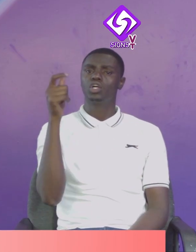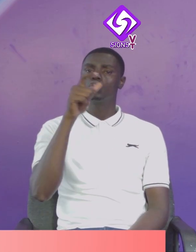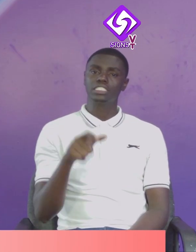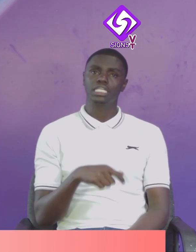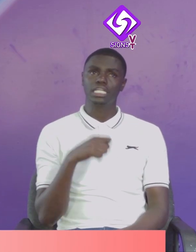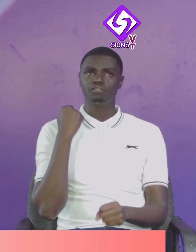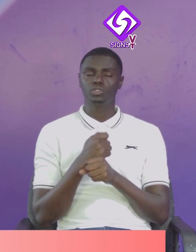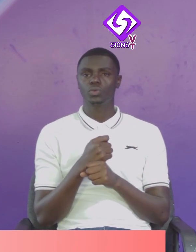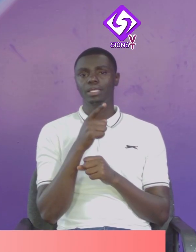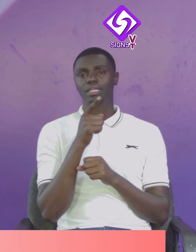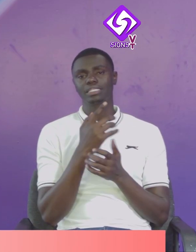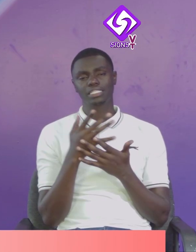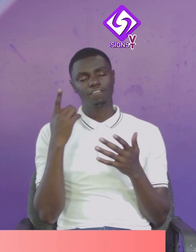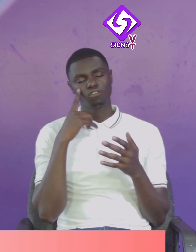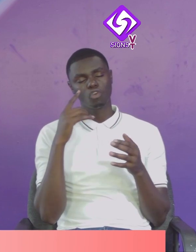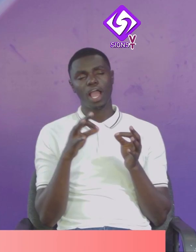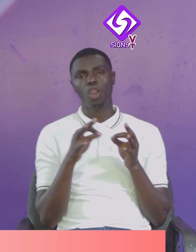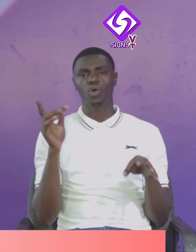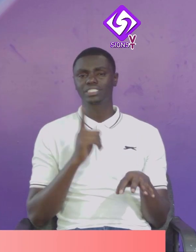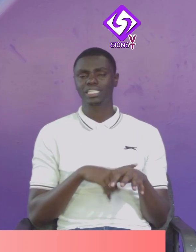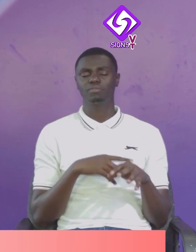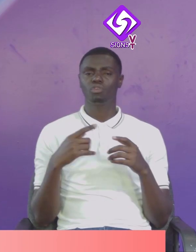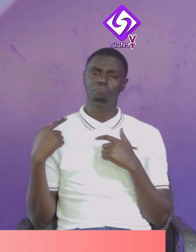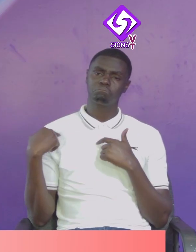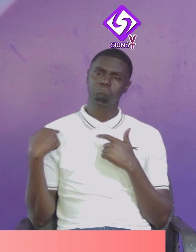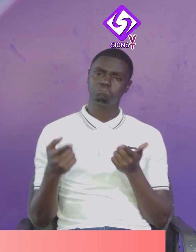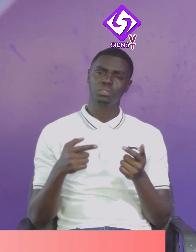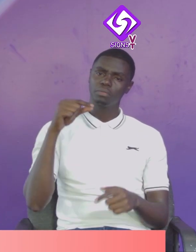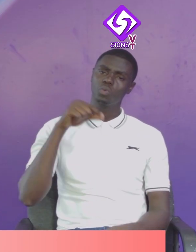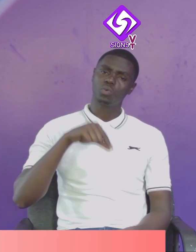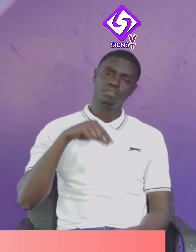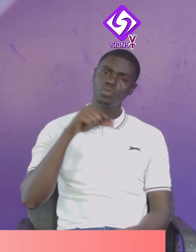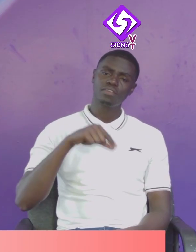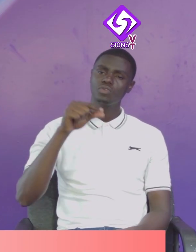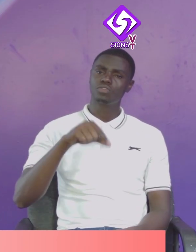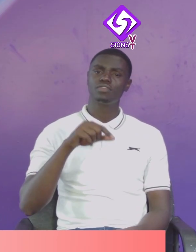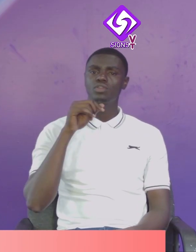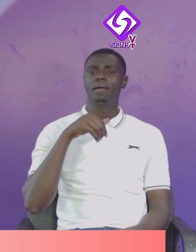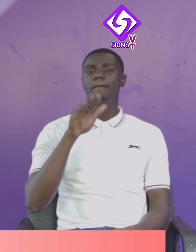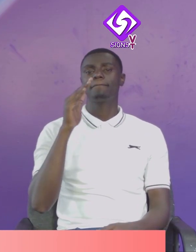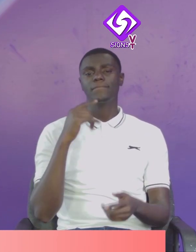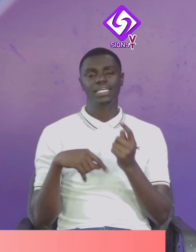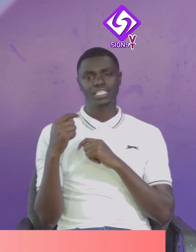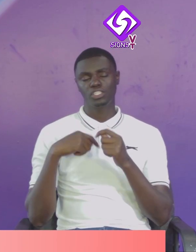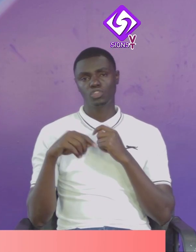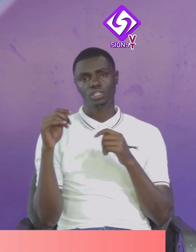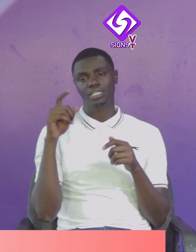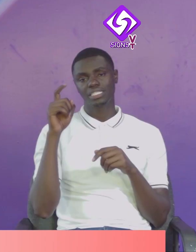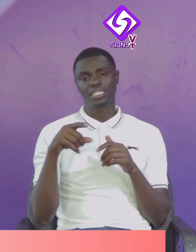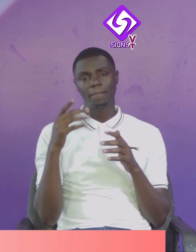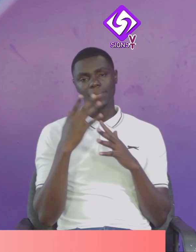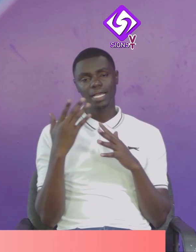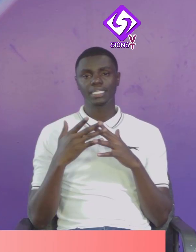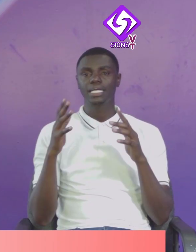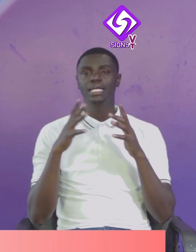this thing for some seasons now. Right. They have been qualifying, so it is in their tradition that it is among the big